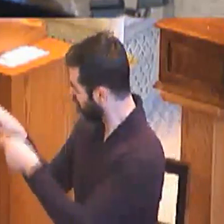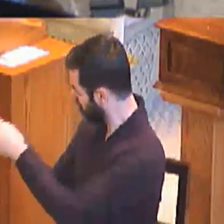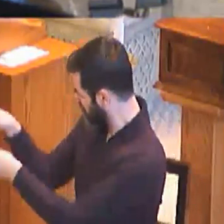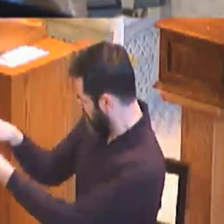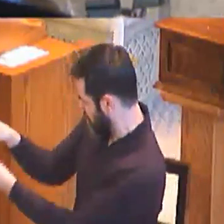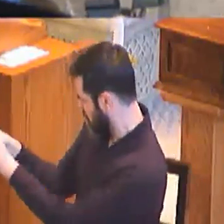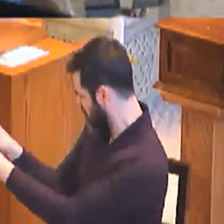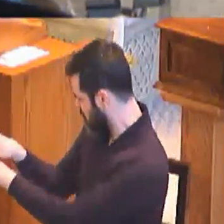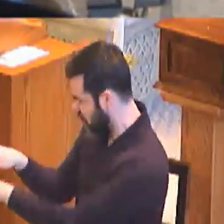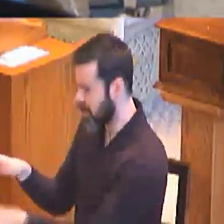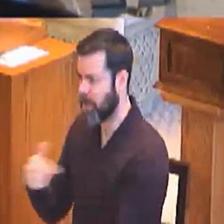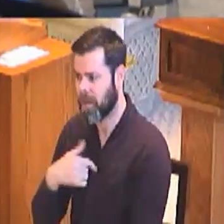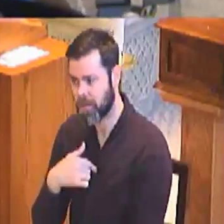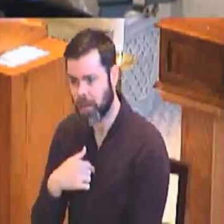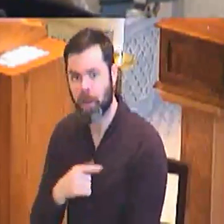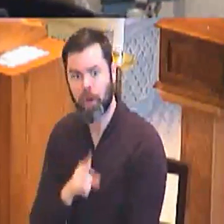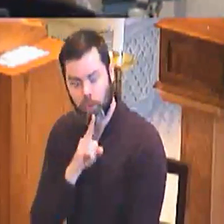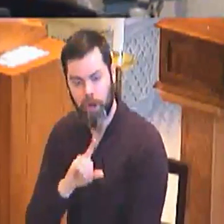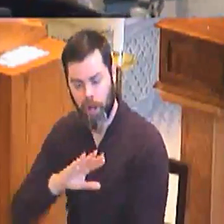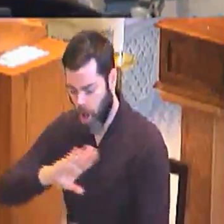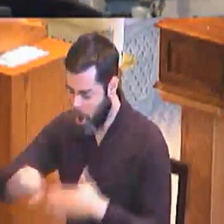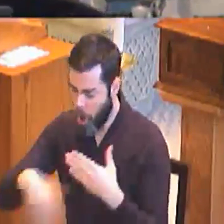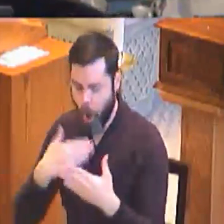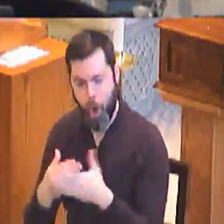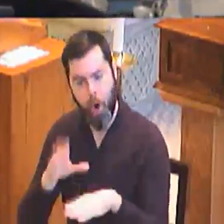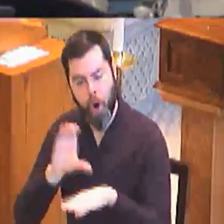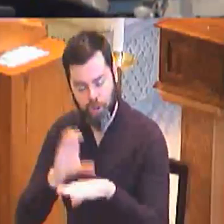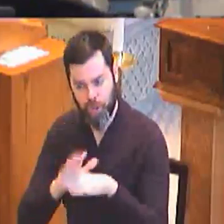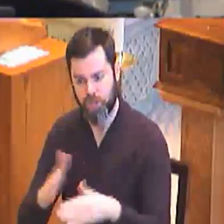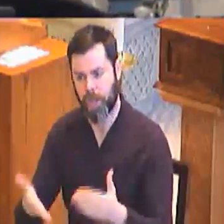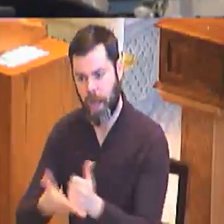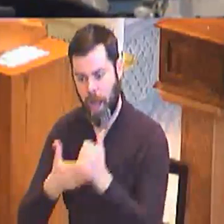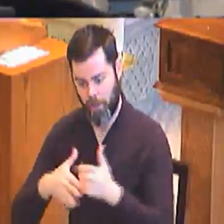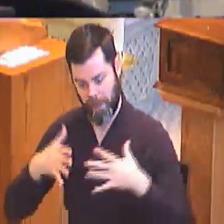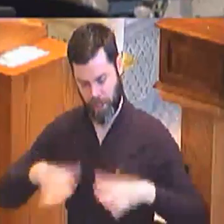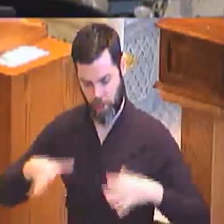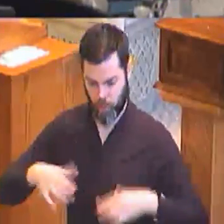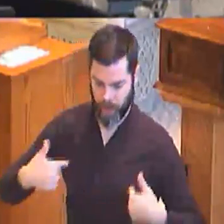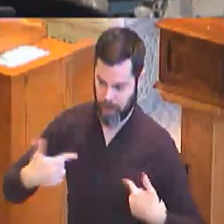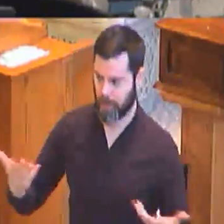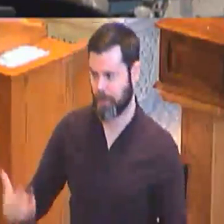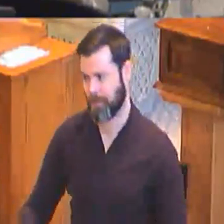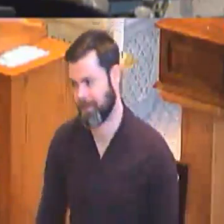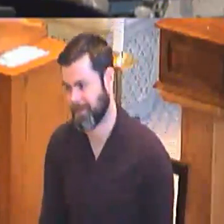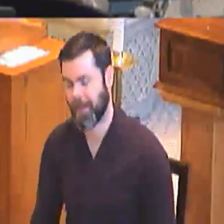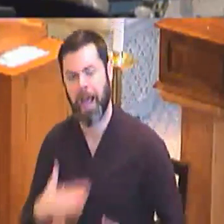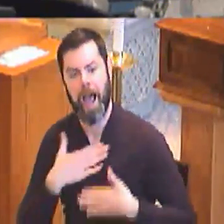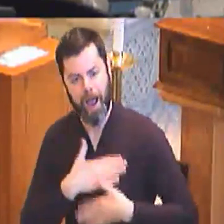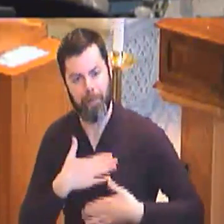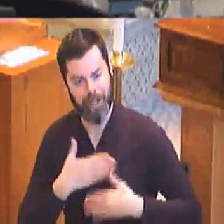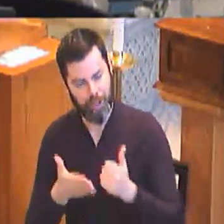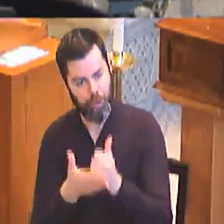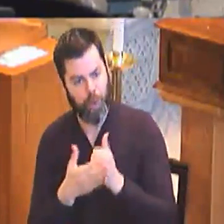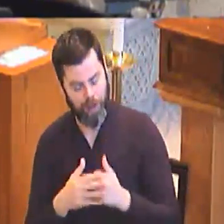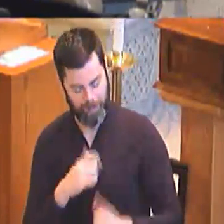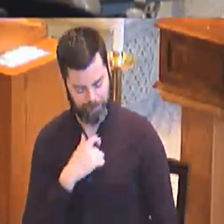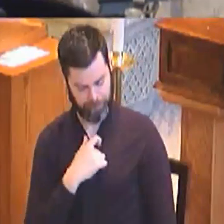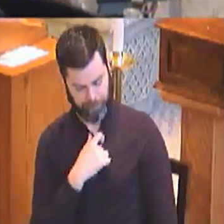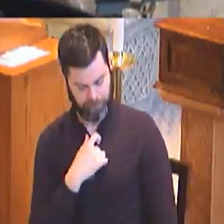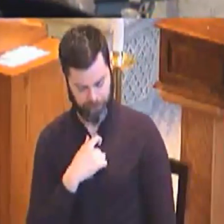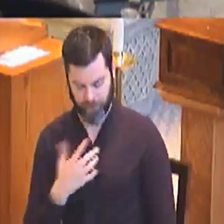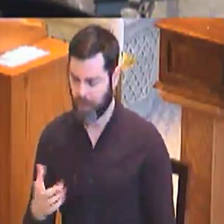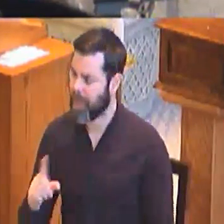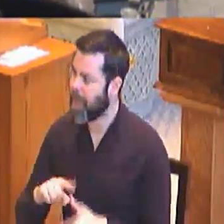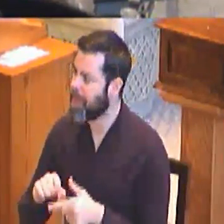go, it takes a whole church to dress the minister, you know? And so I really appreciated that. But then we got into